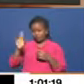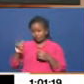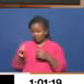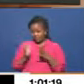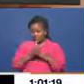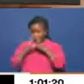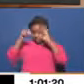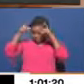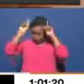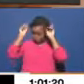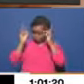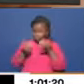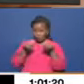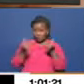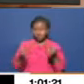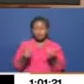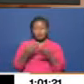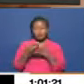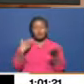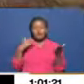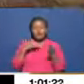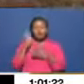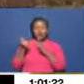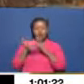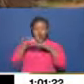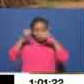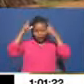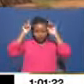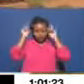before they lose all of their livestock.